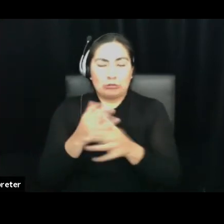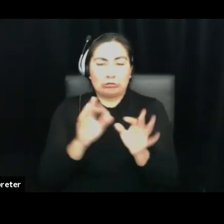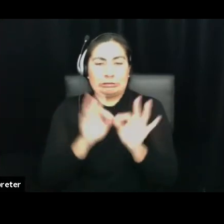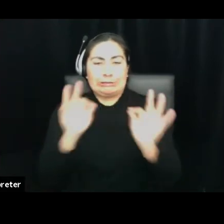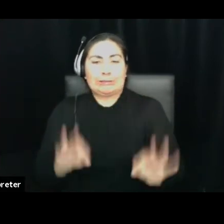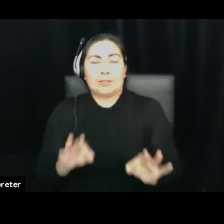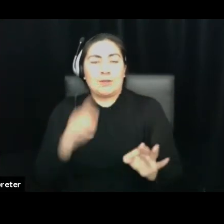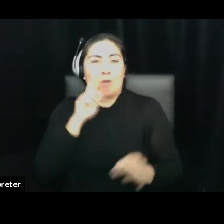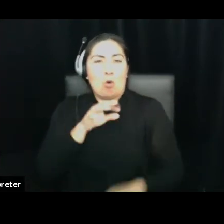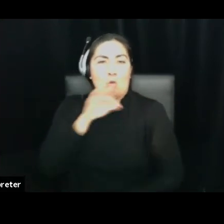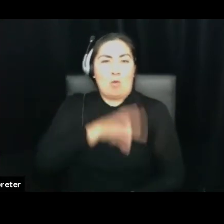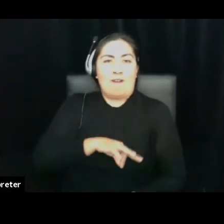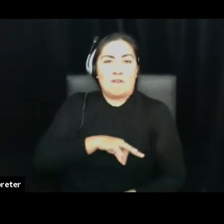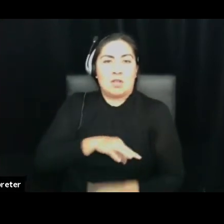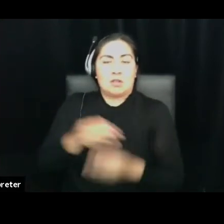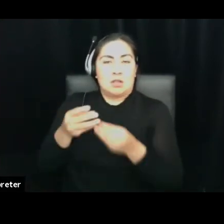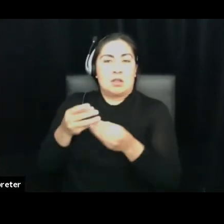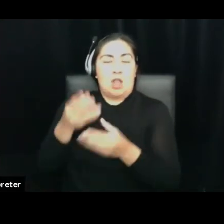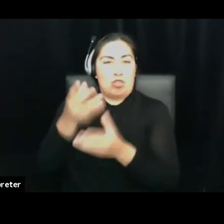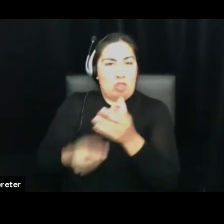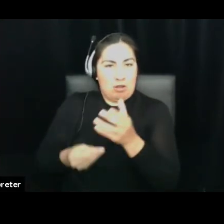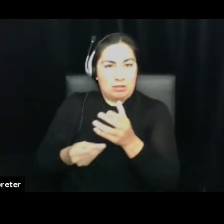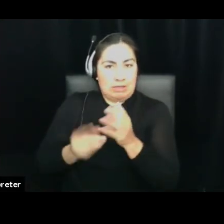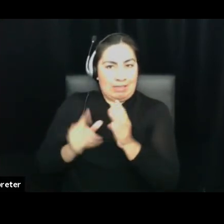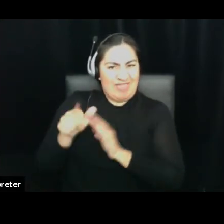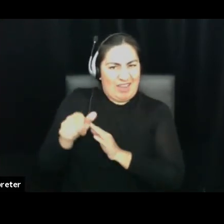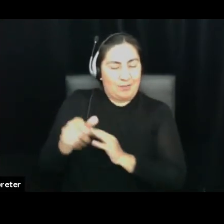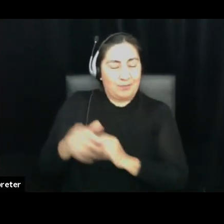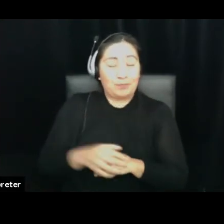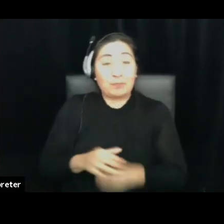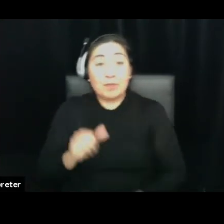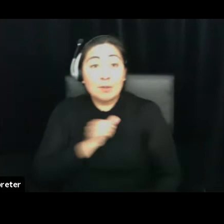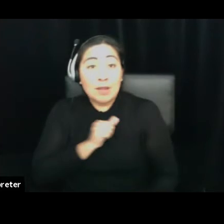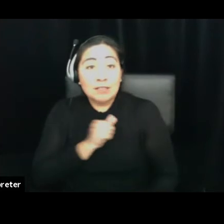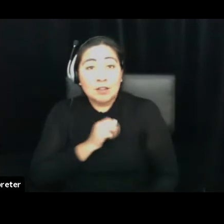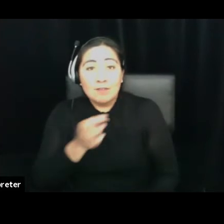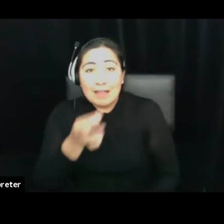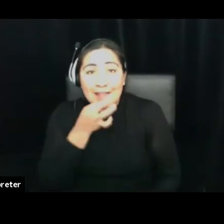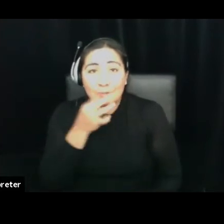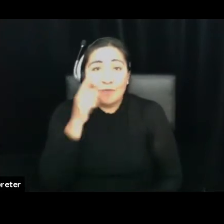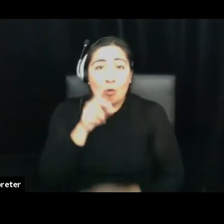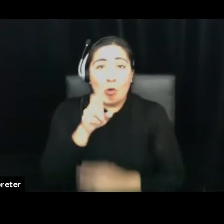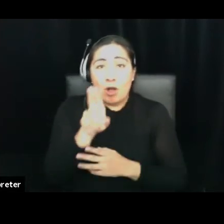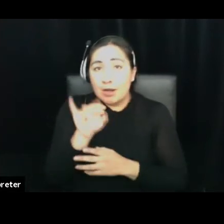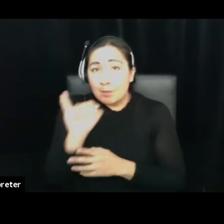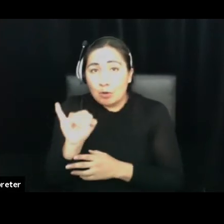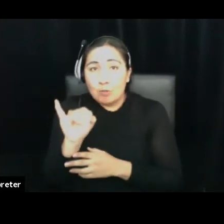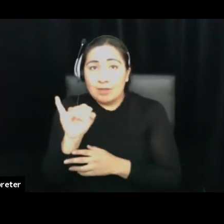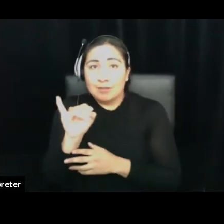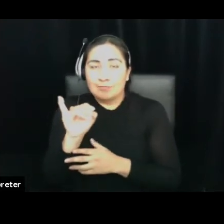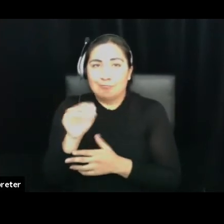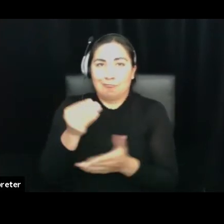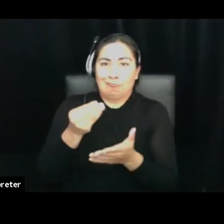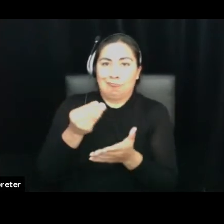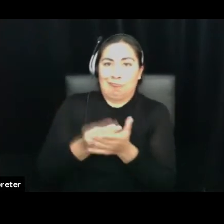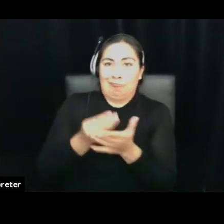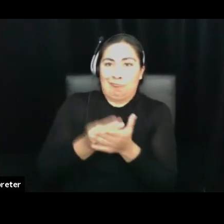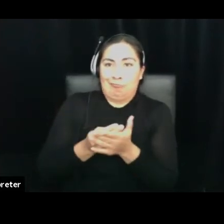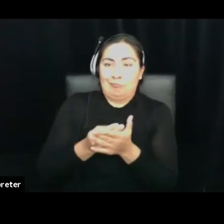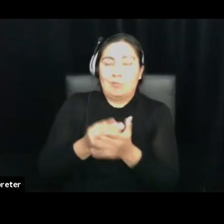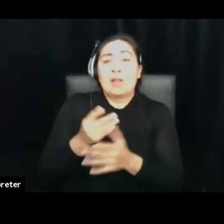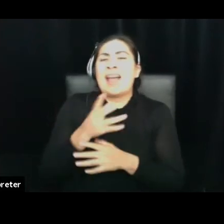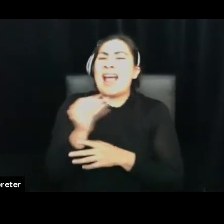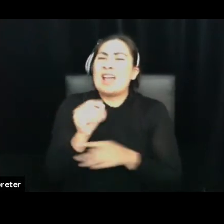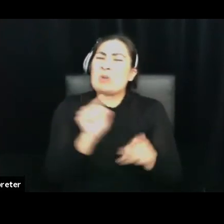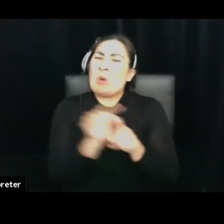I am not an expert in unemployment compensation, and it varies